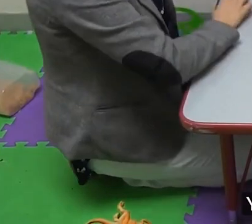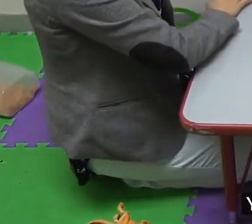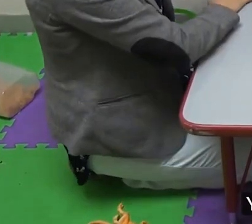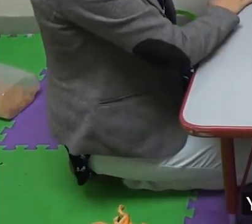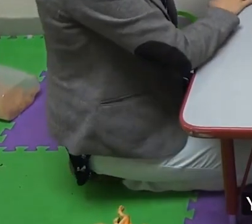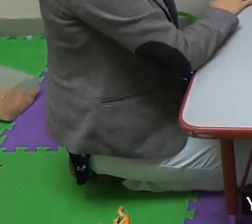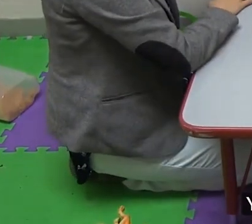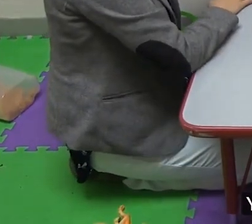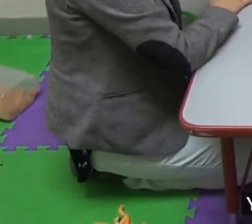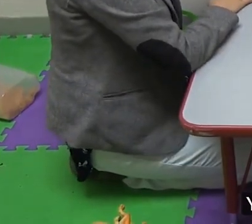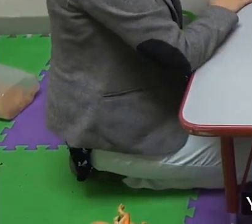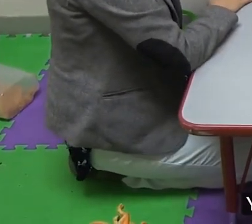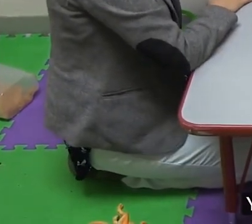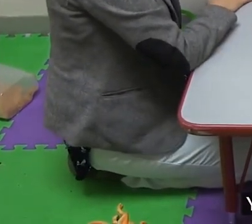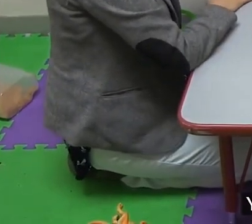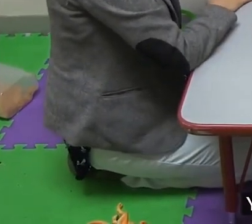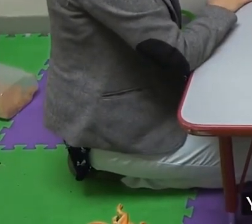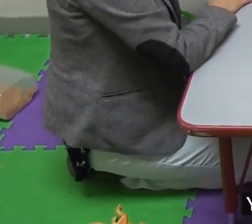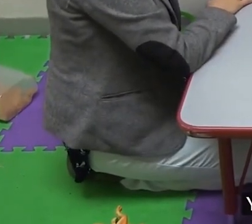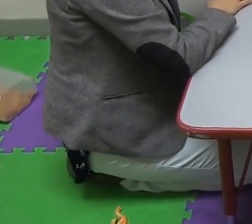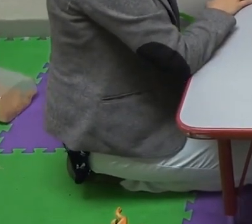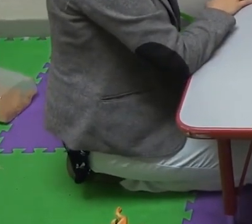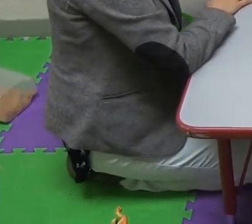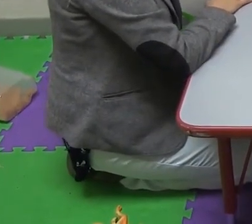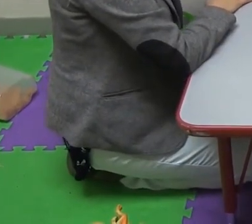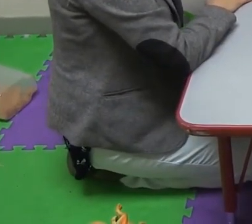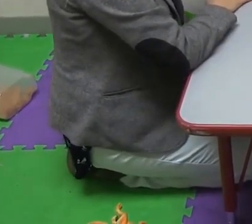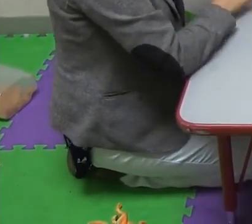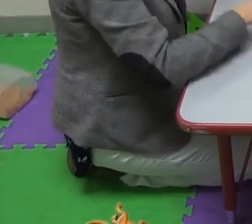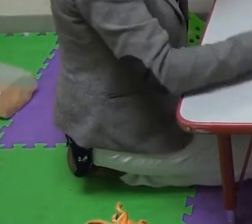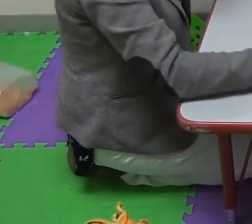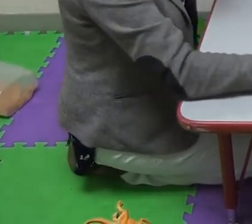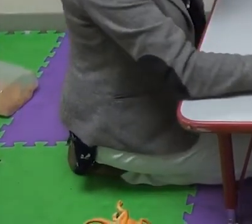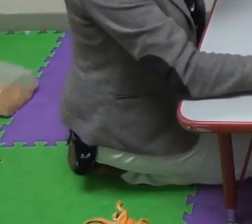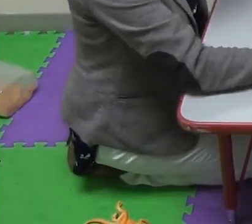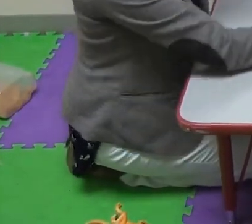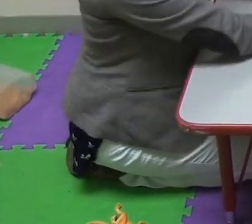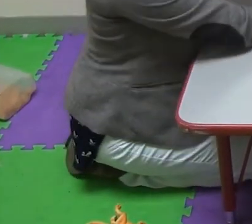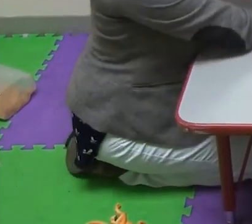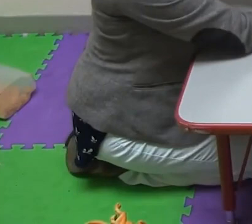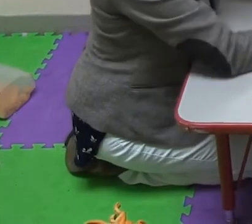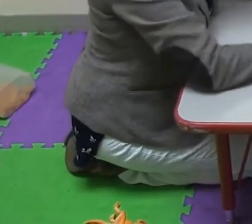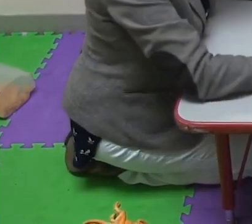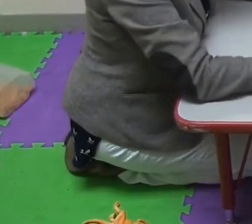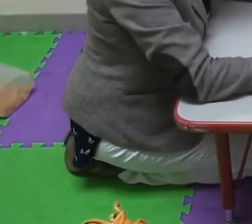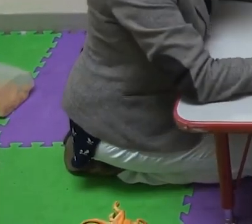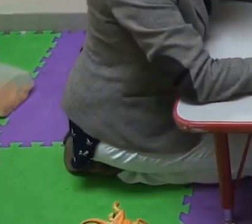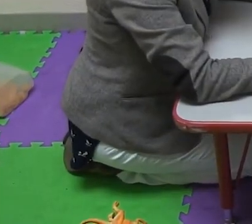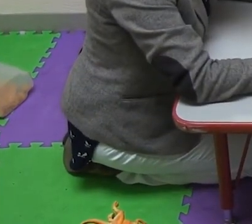You picked the ball. Good choice. Mama.